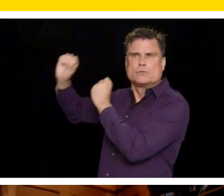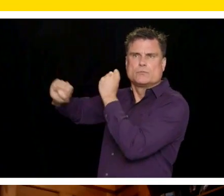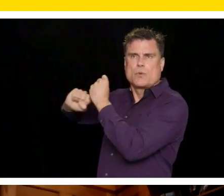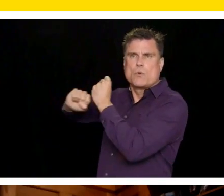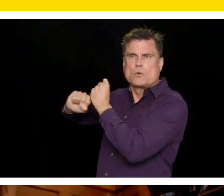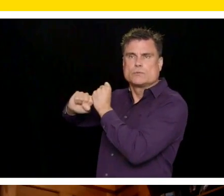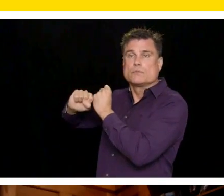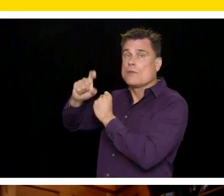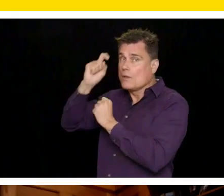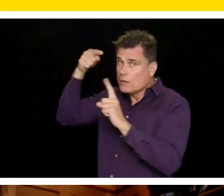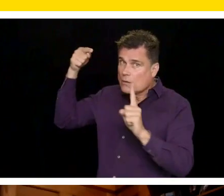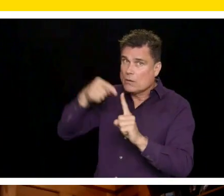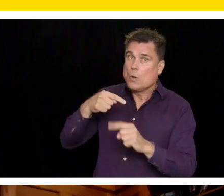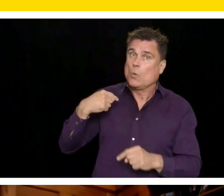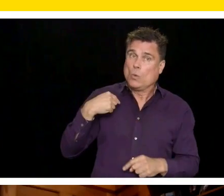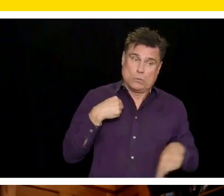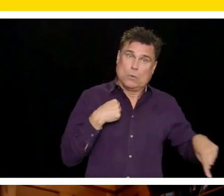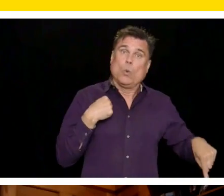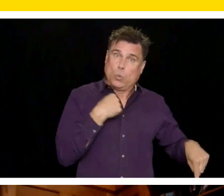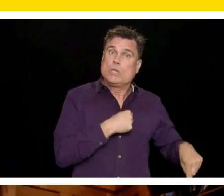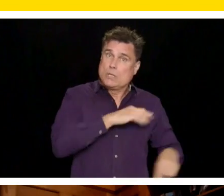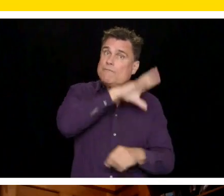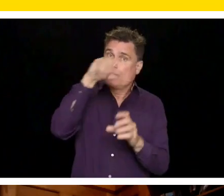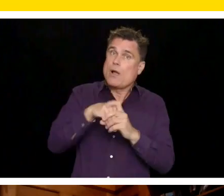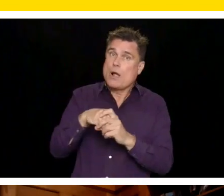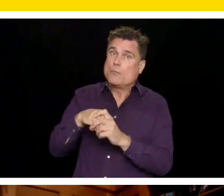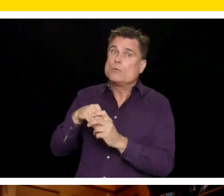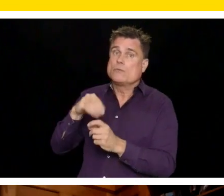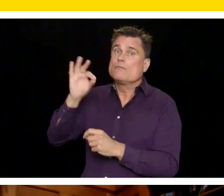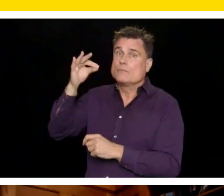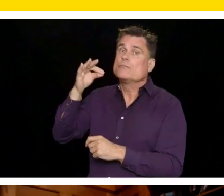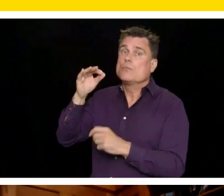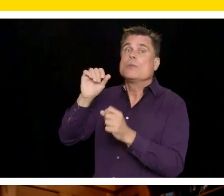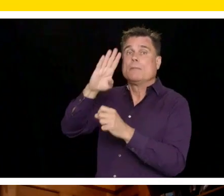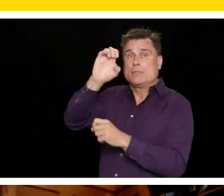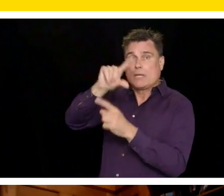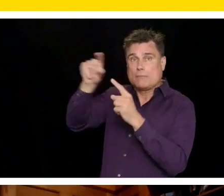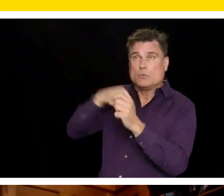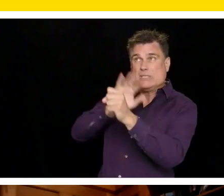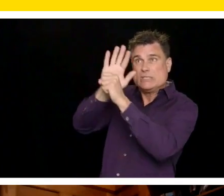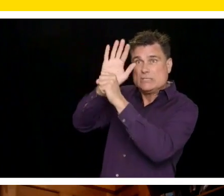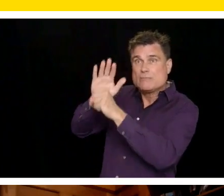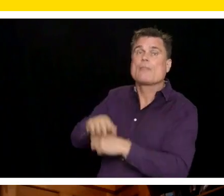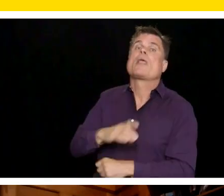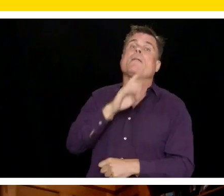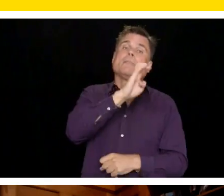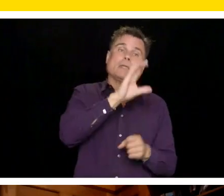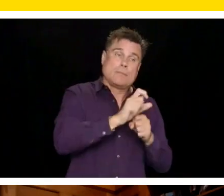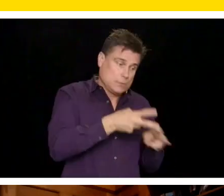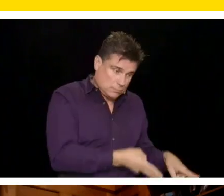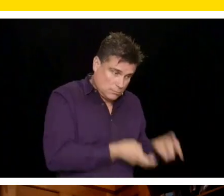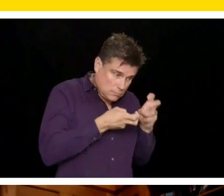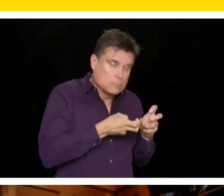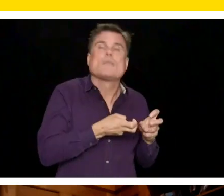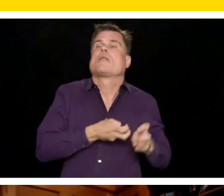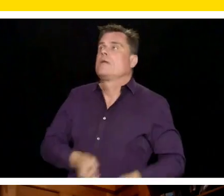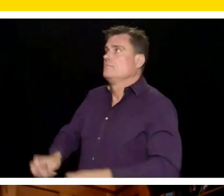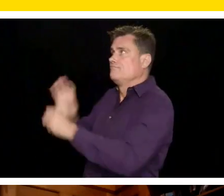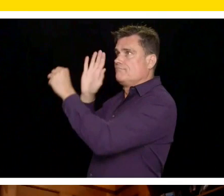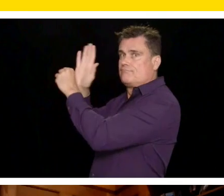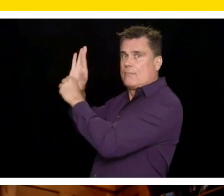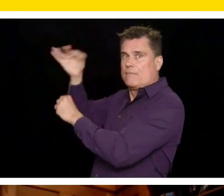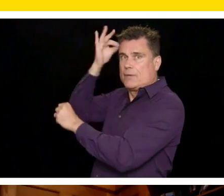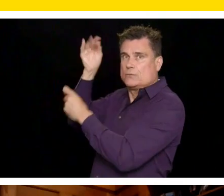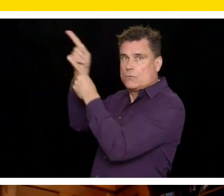an individual, you should reach out to your own elected officials, too, at both the provincial and federal government, because no better advocate than yourself, too,